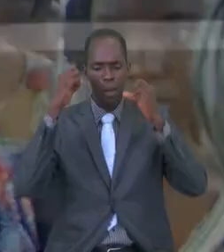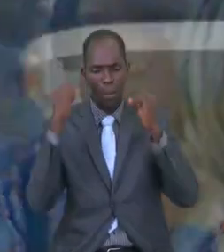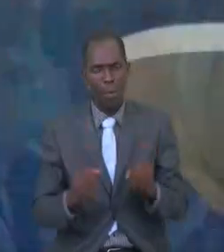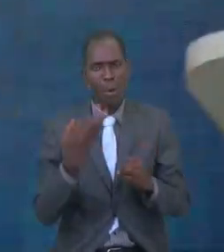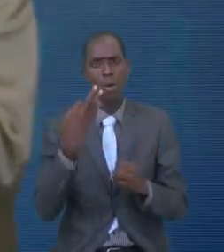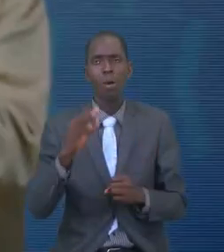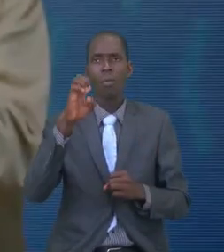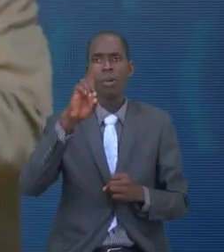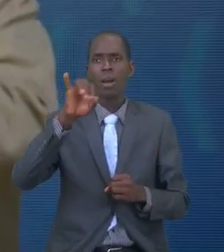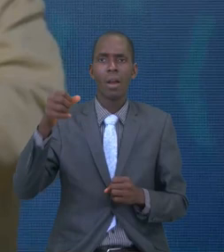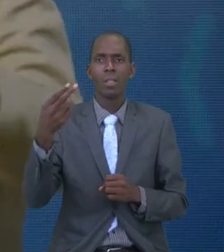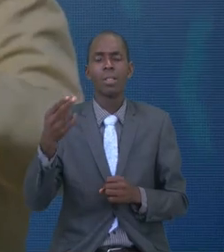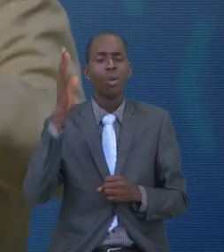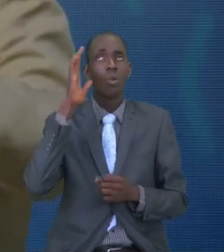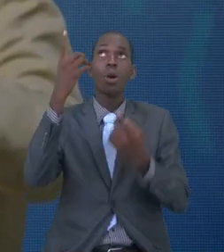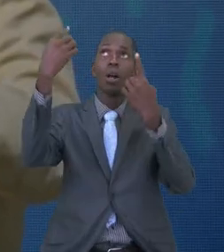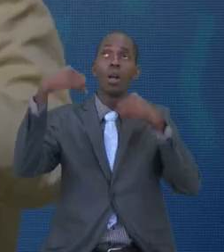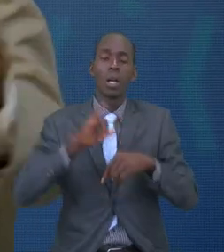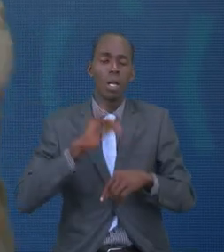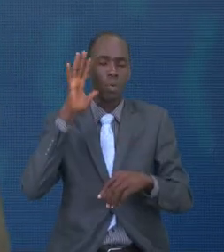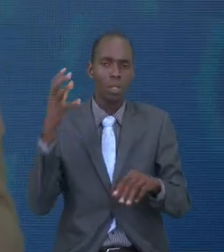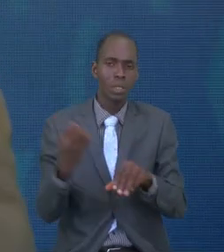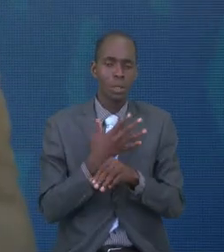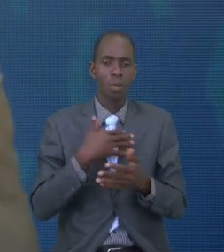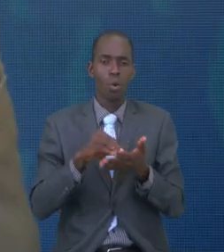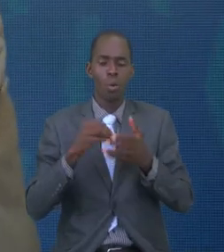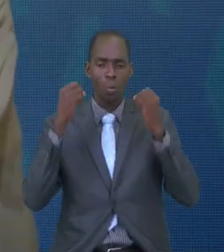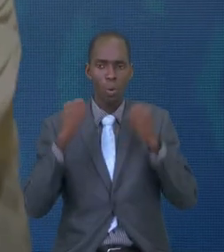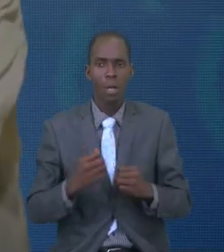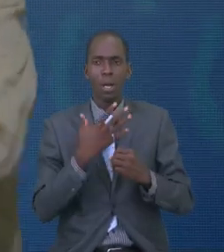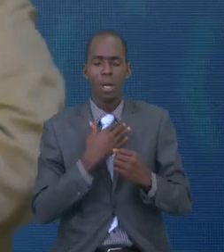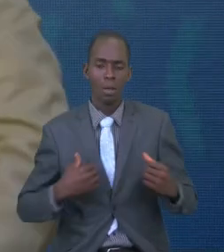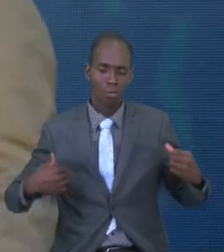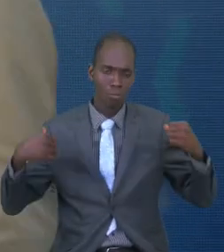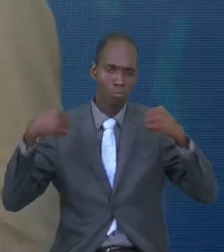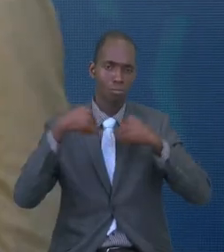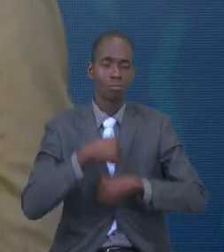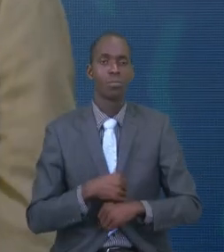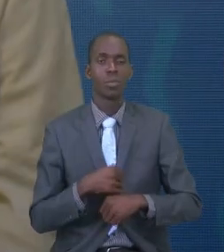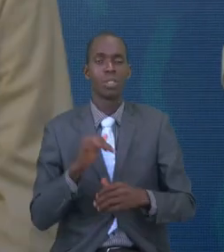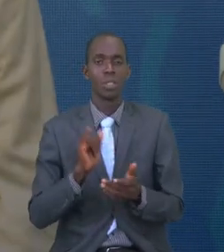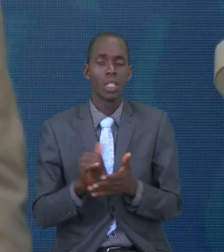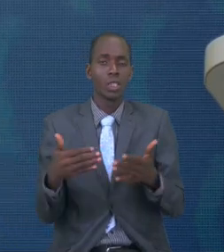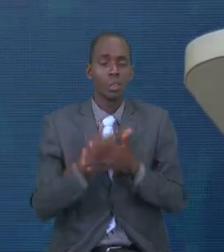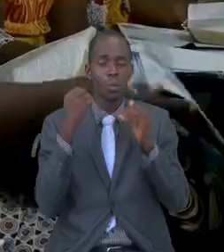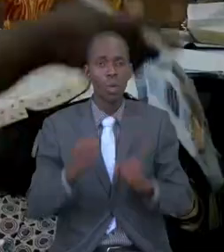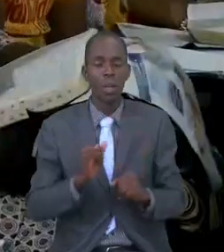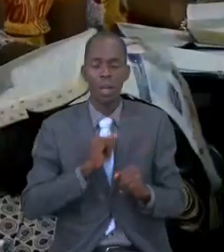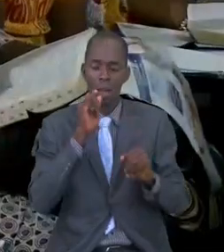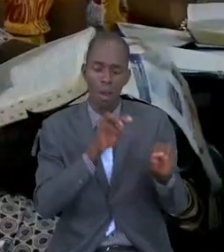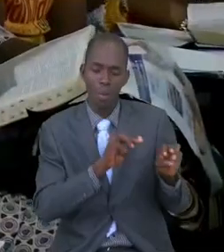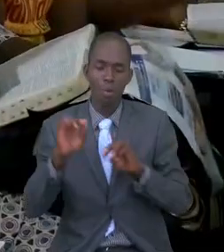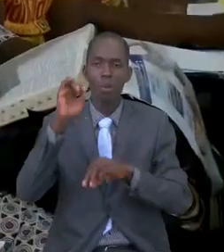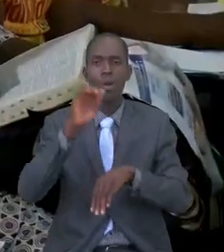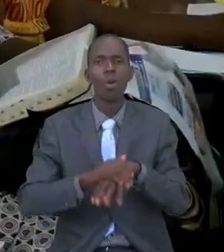will descend, and I will take off my mantle and put on that new mantle, I am moving on. To